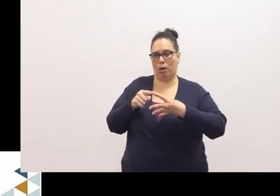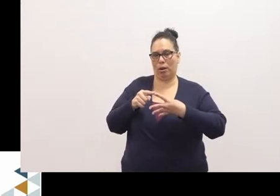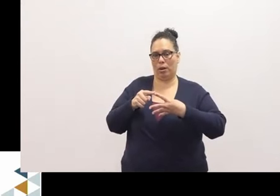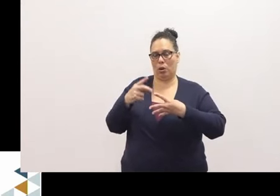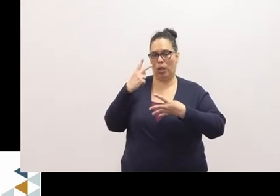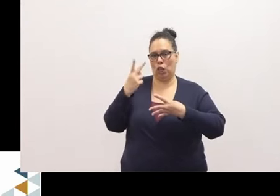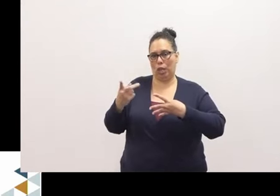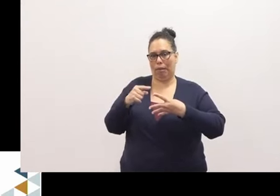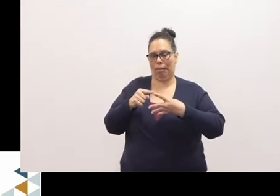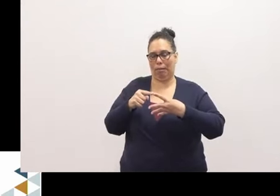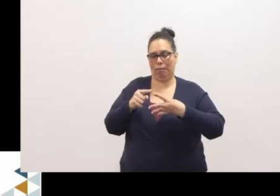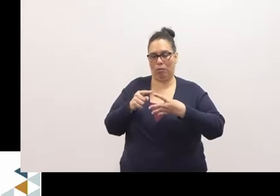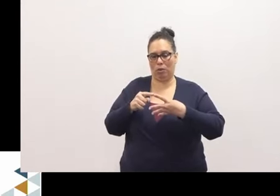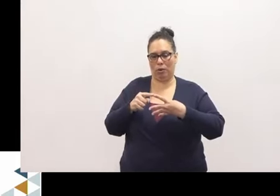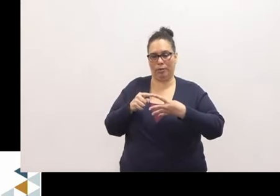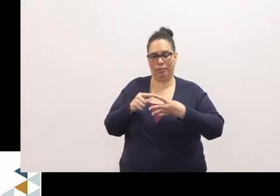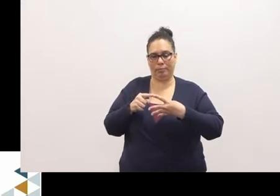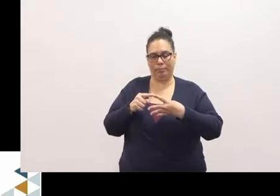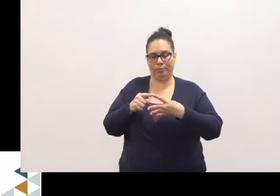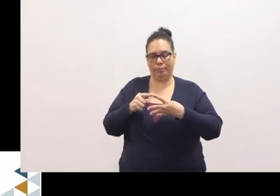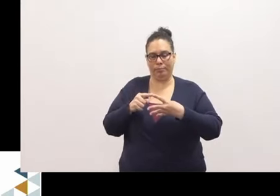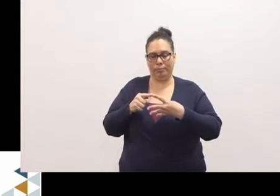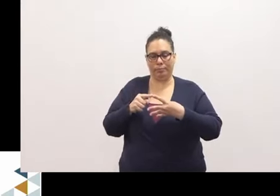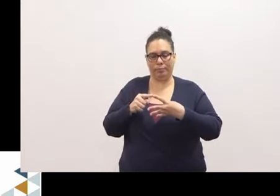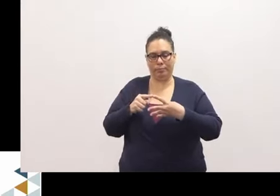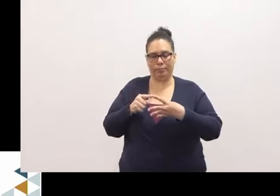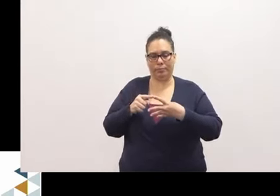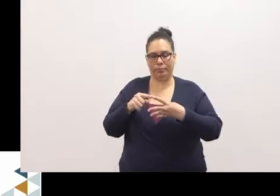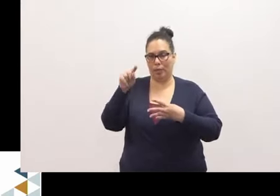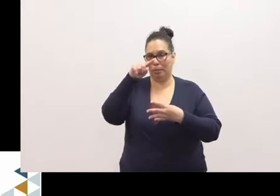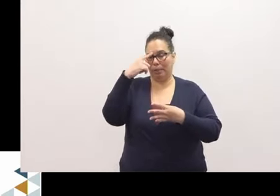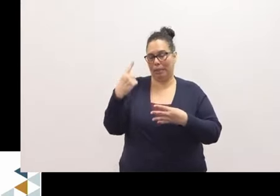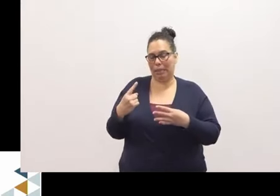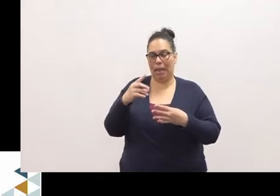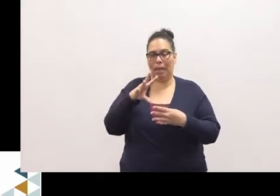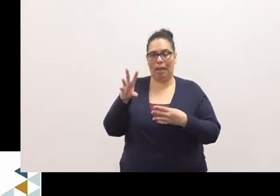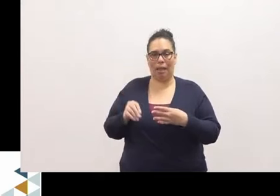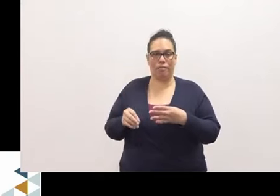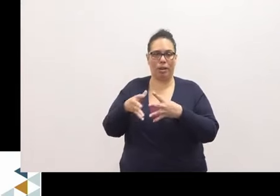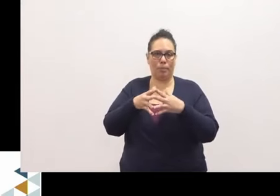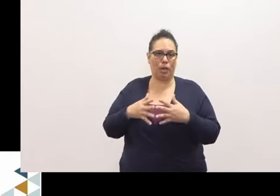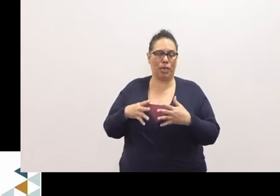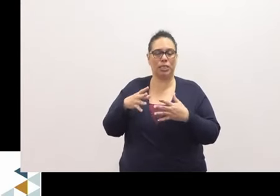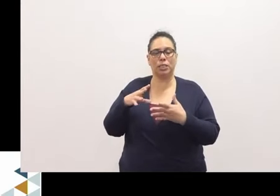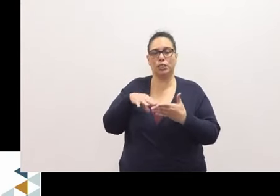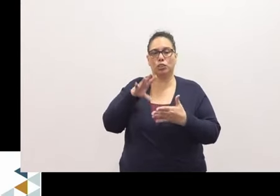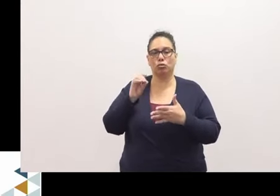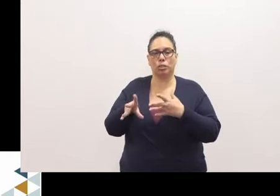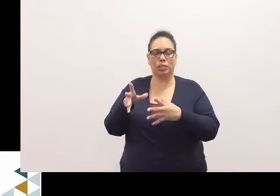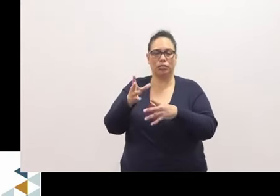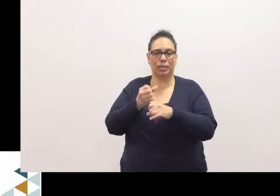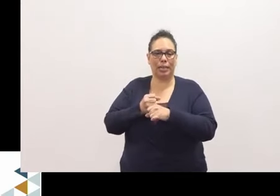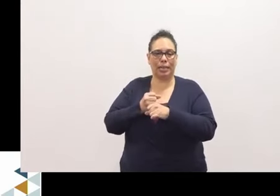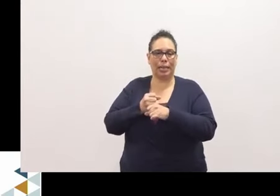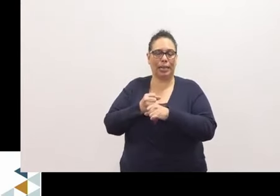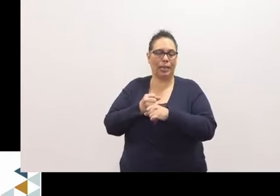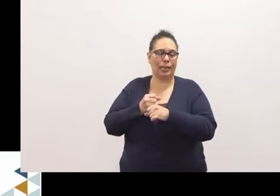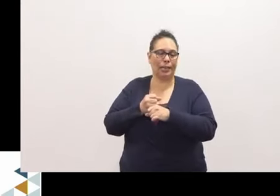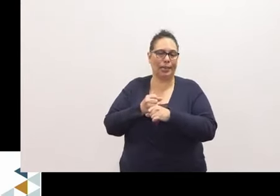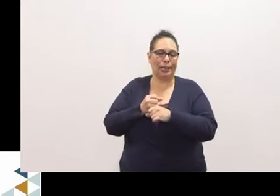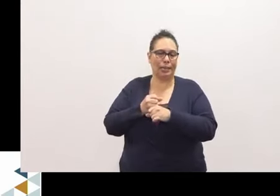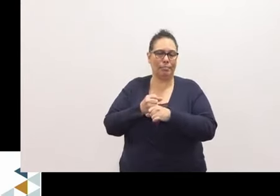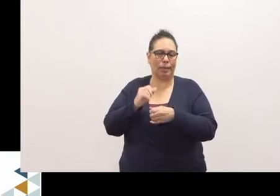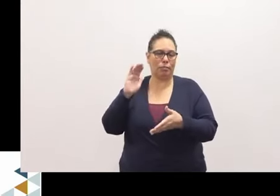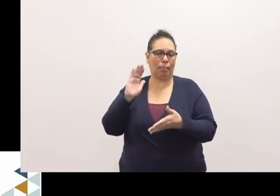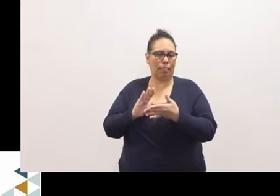look at the 4, we're seeing that. Our Black African American students are receiving, less of them are receiving the